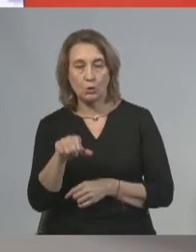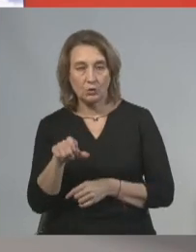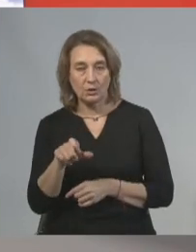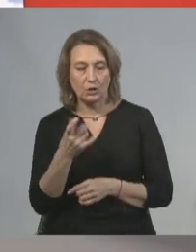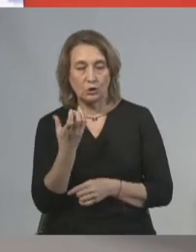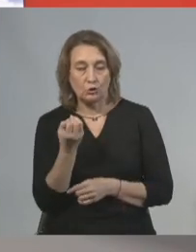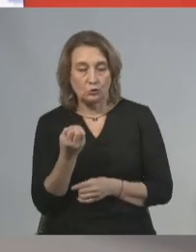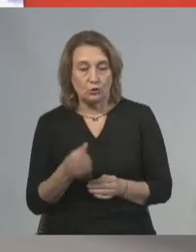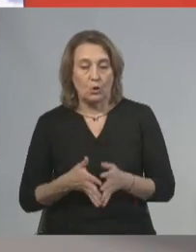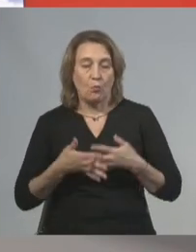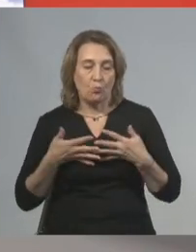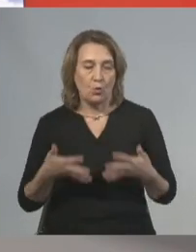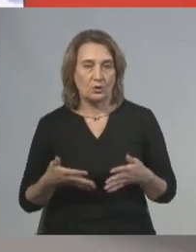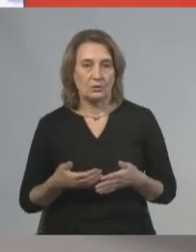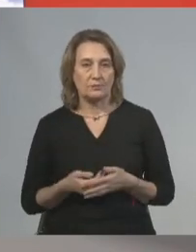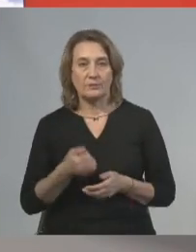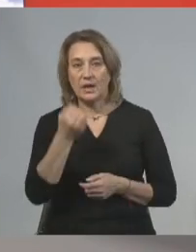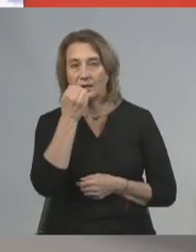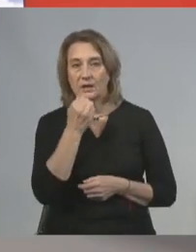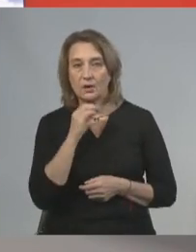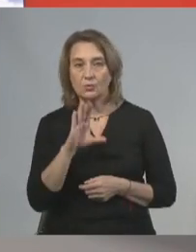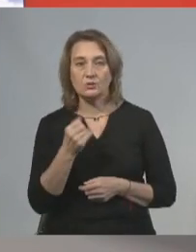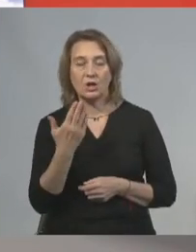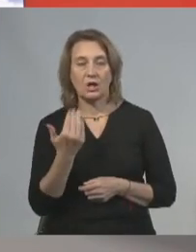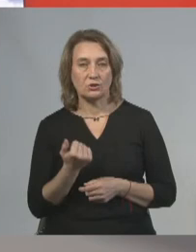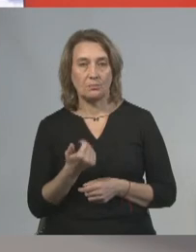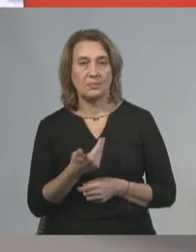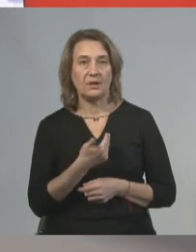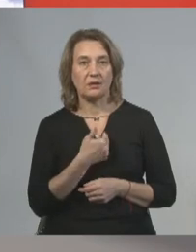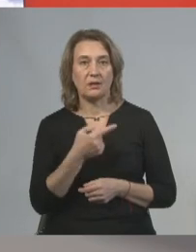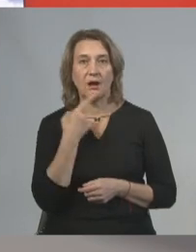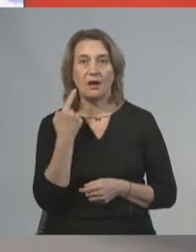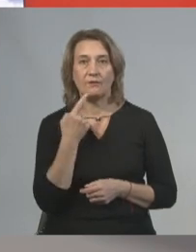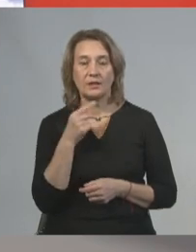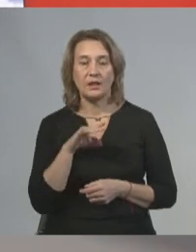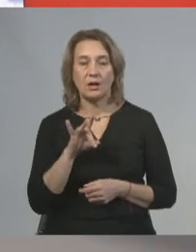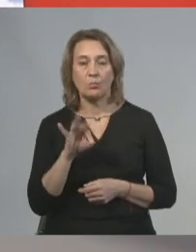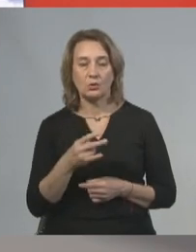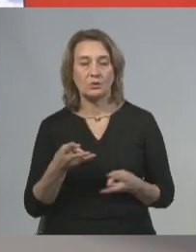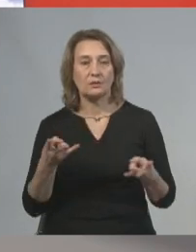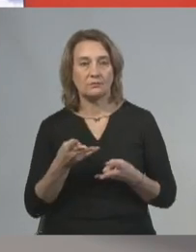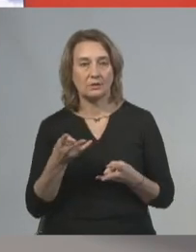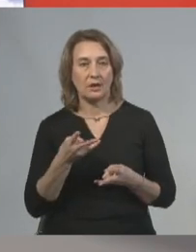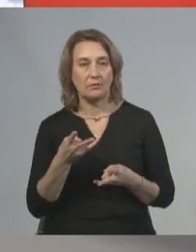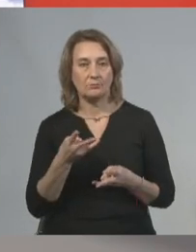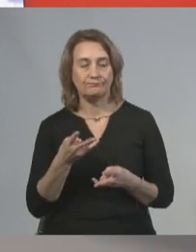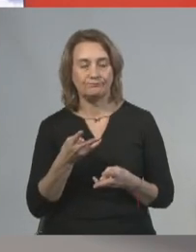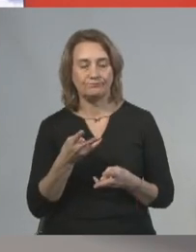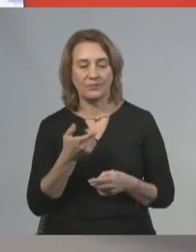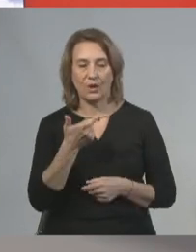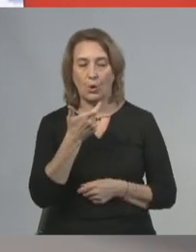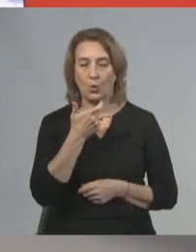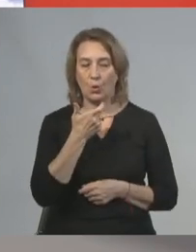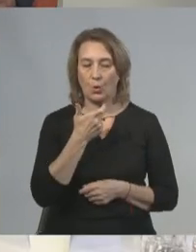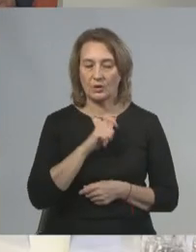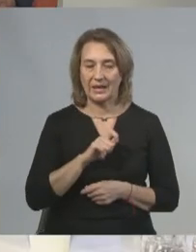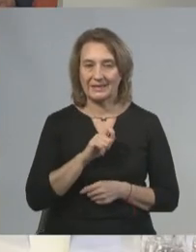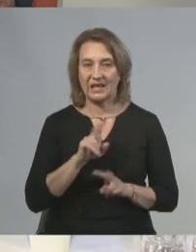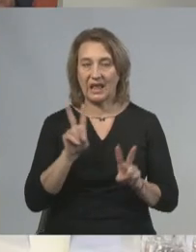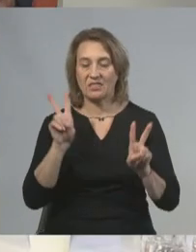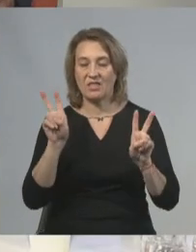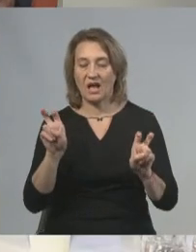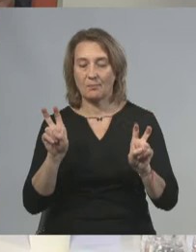victim even more thanks so much sasha we were also